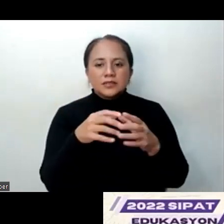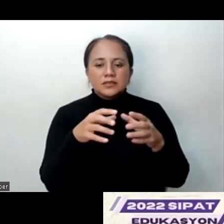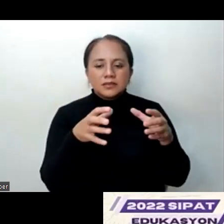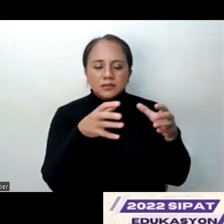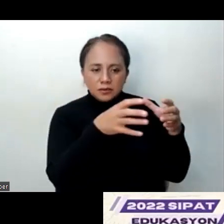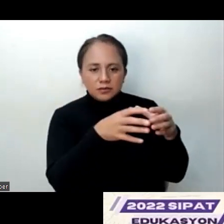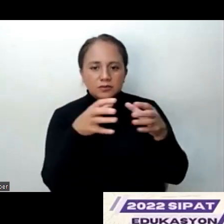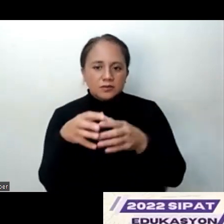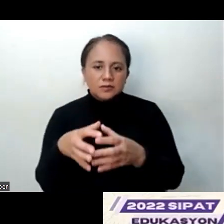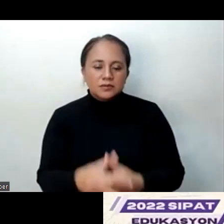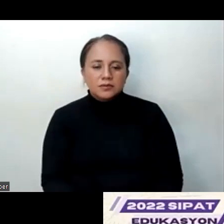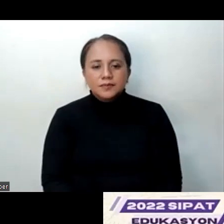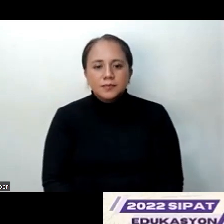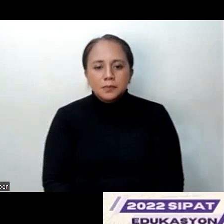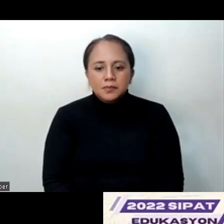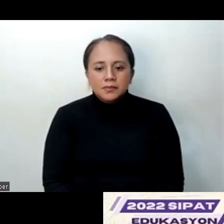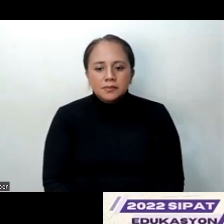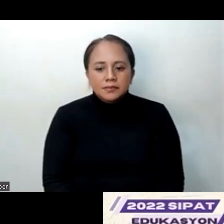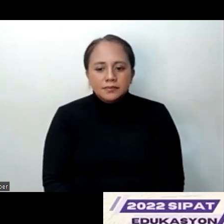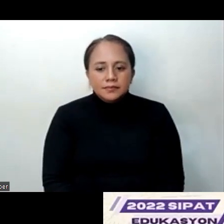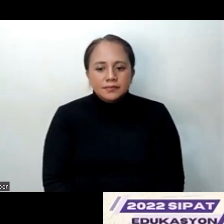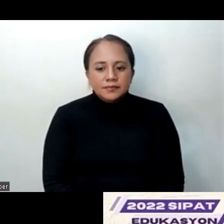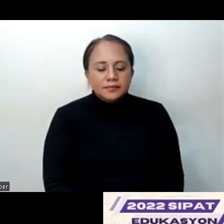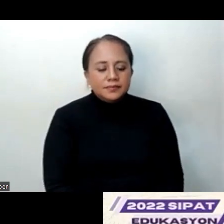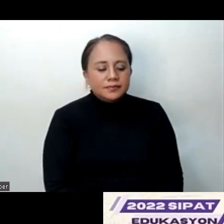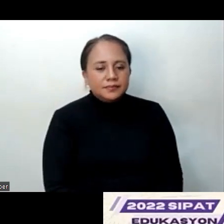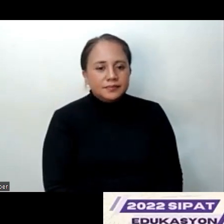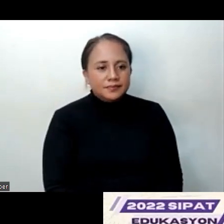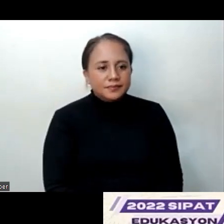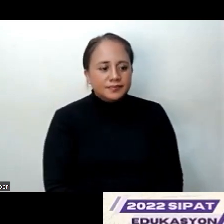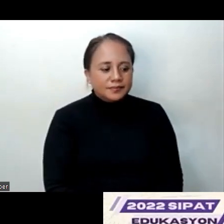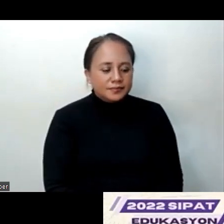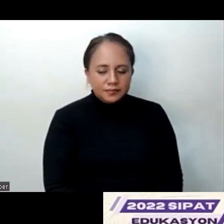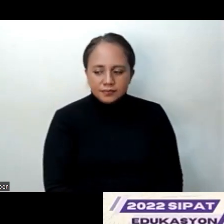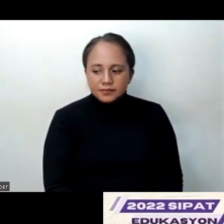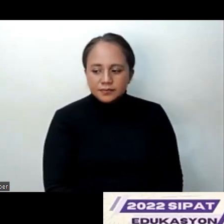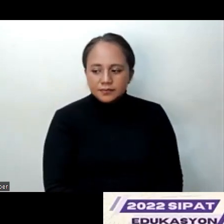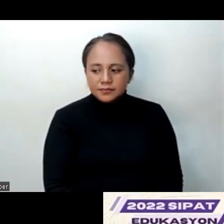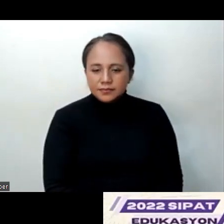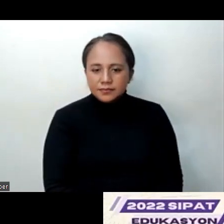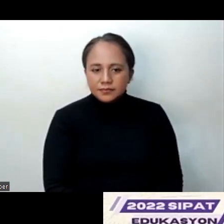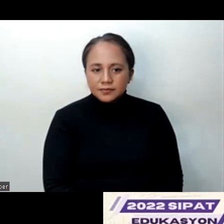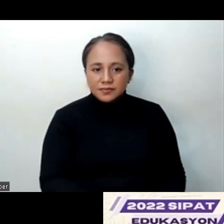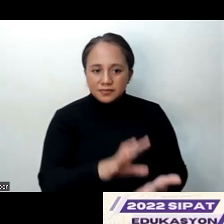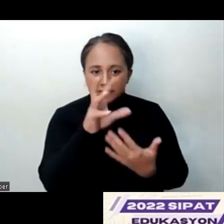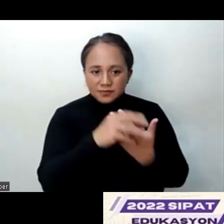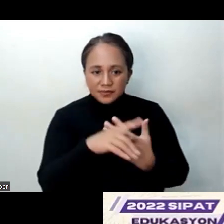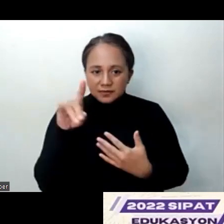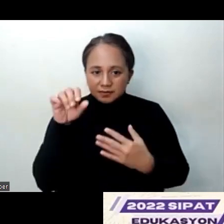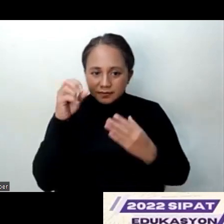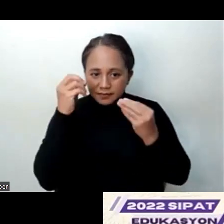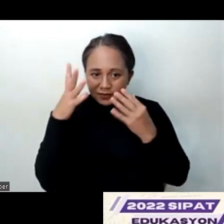no? Yeah. Sa overall classes. May curriculum ba yung disinformation